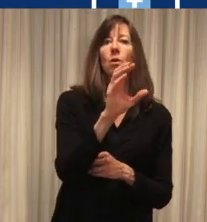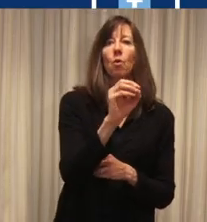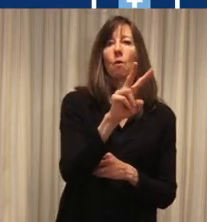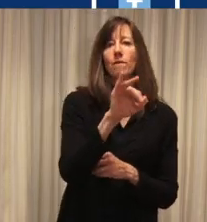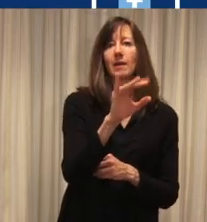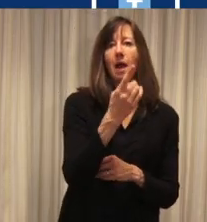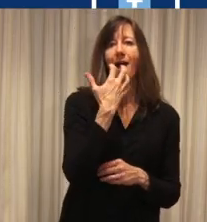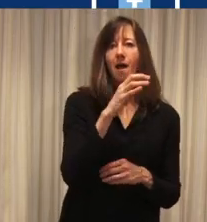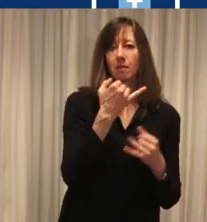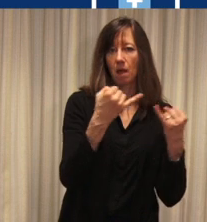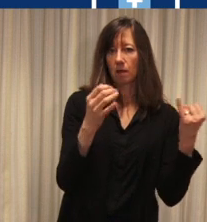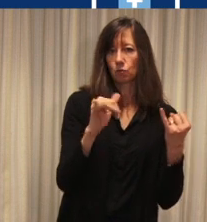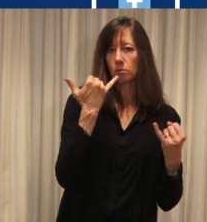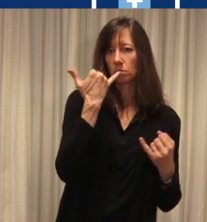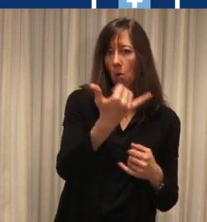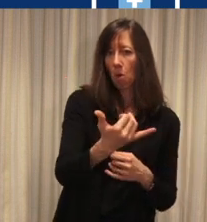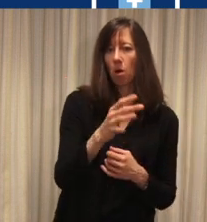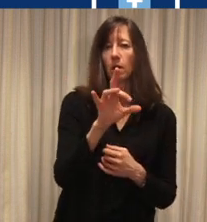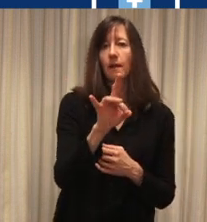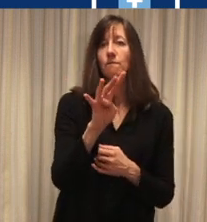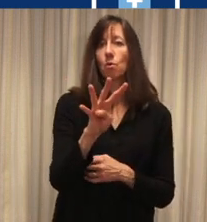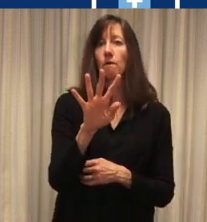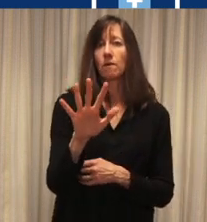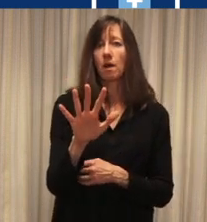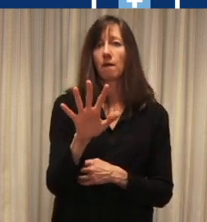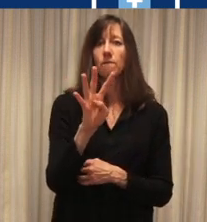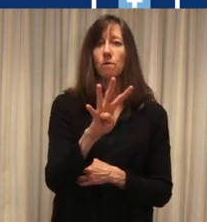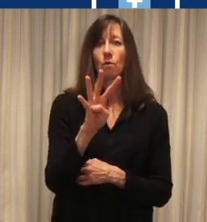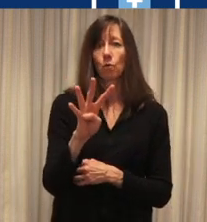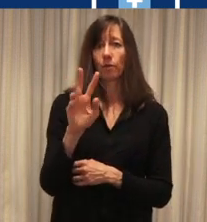need. That number is